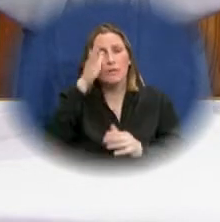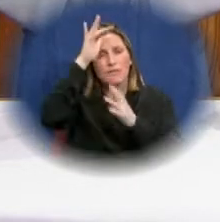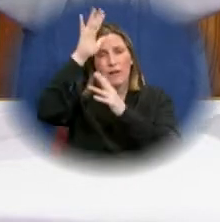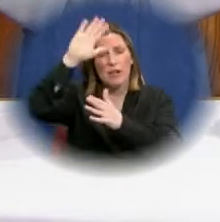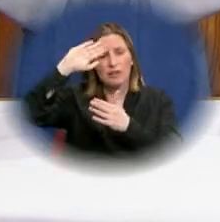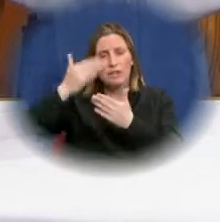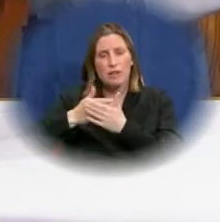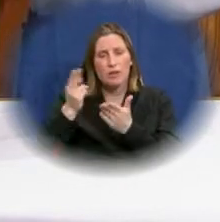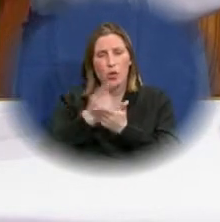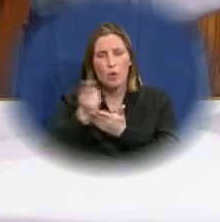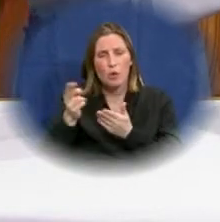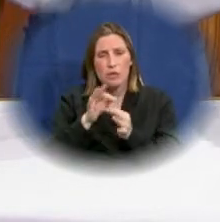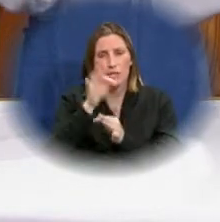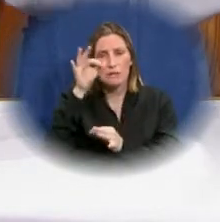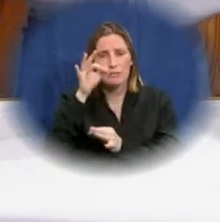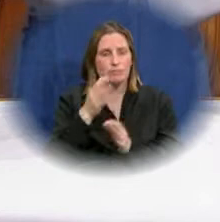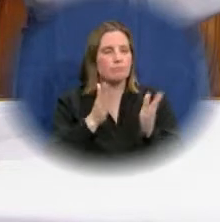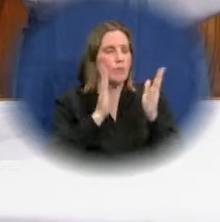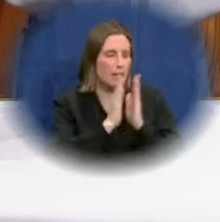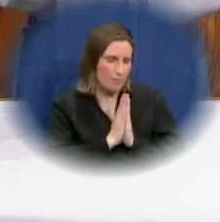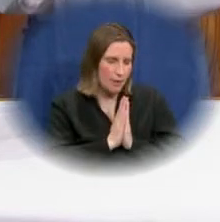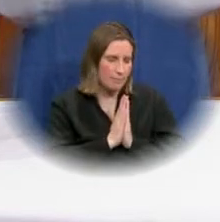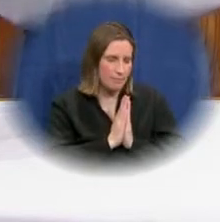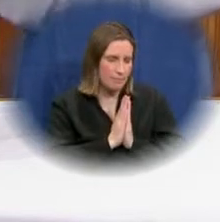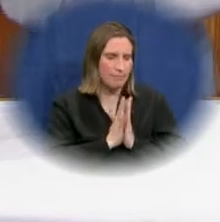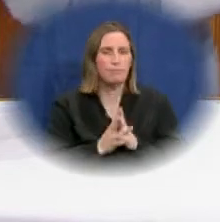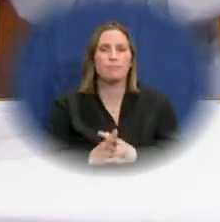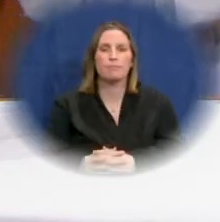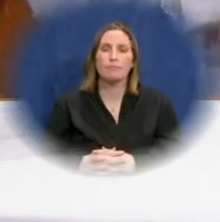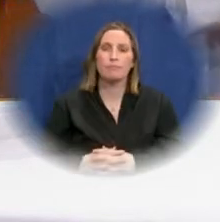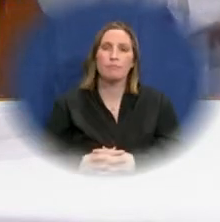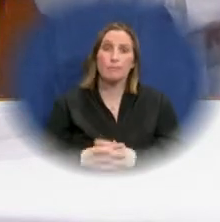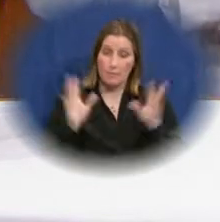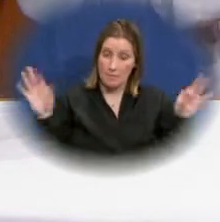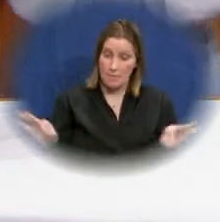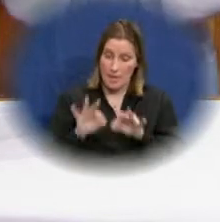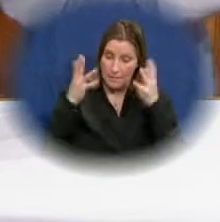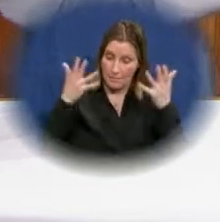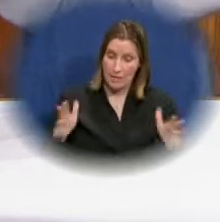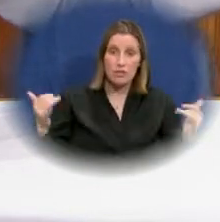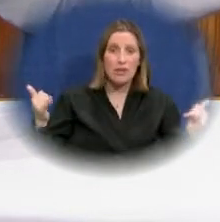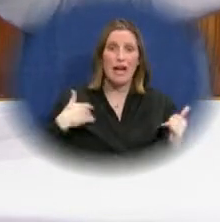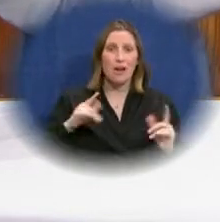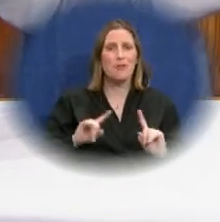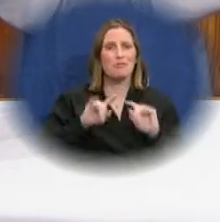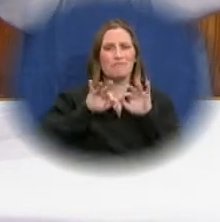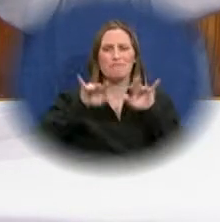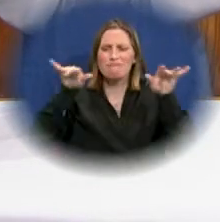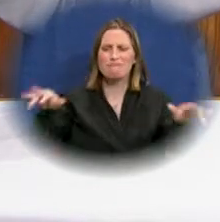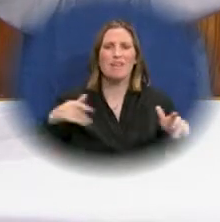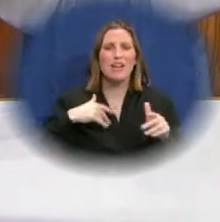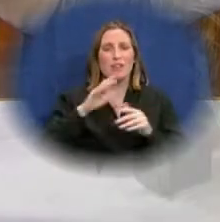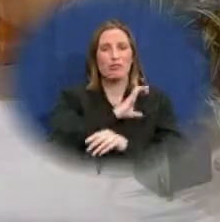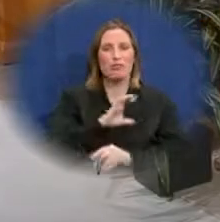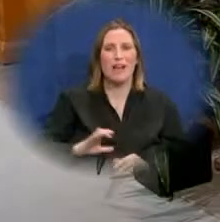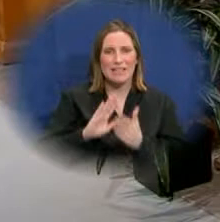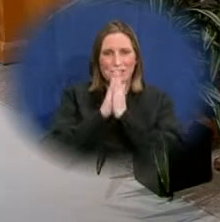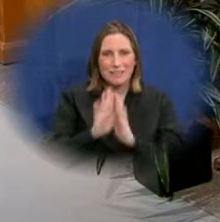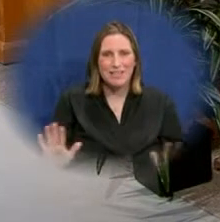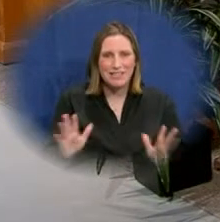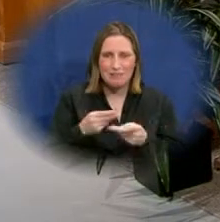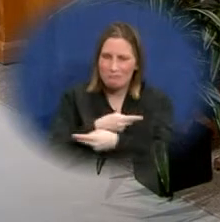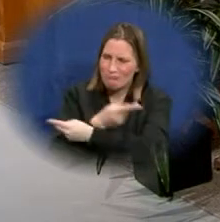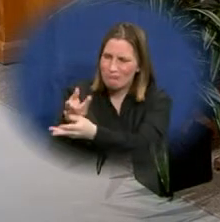Father, the Son, and the Holy Spirit. Amen. As our Mass is now ended, let us go to bring Christ peace and love to